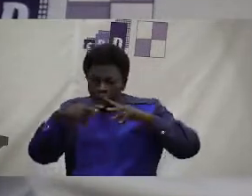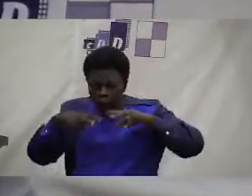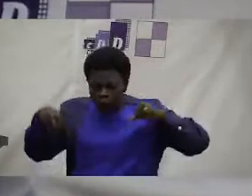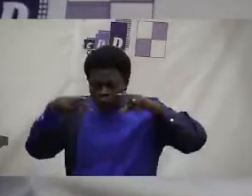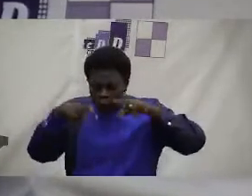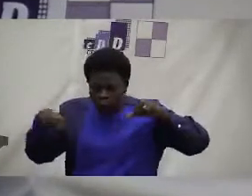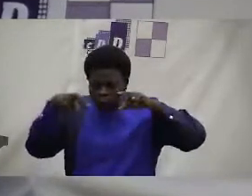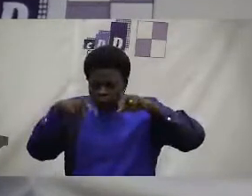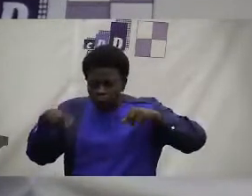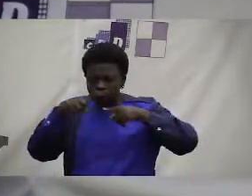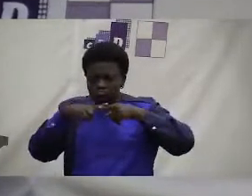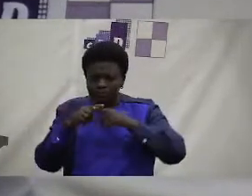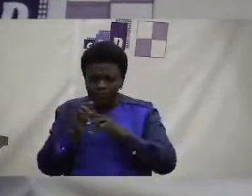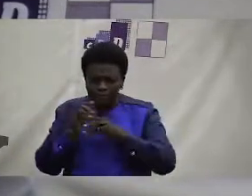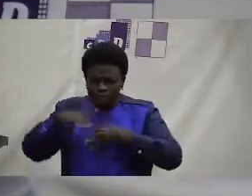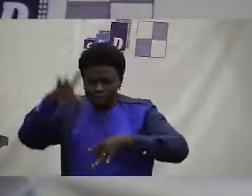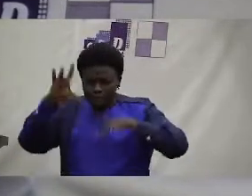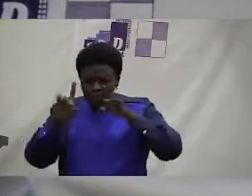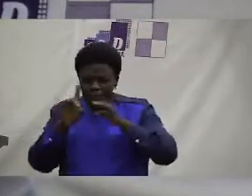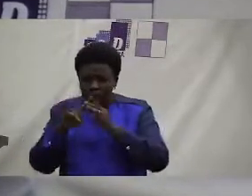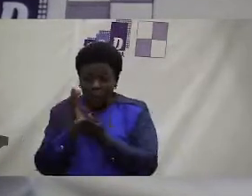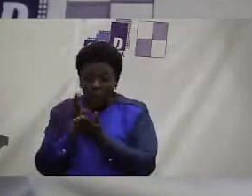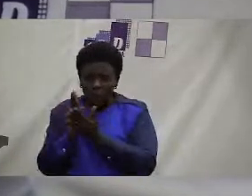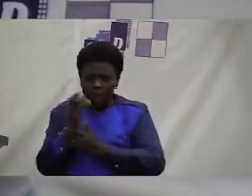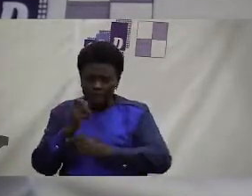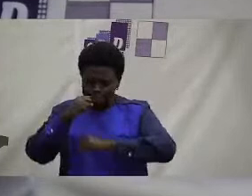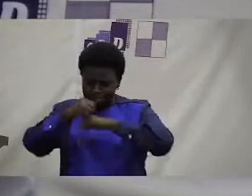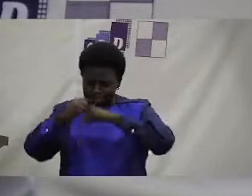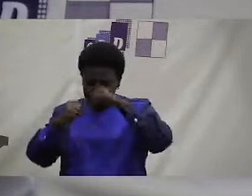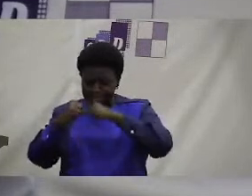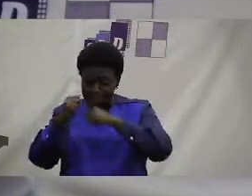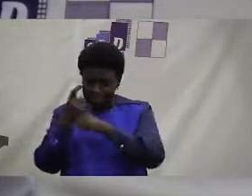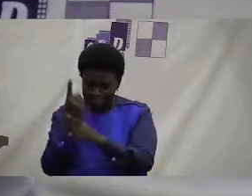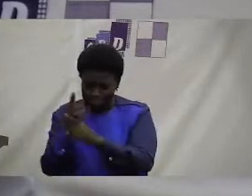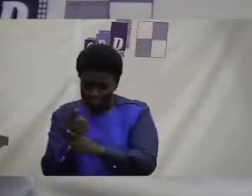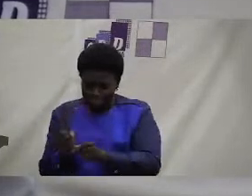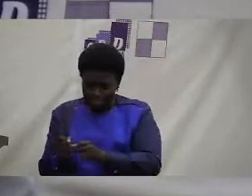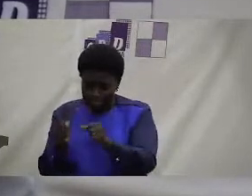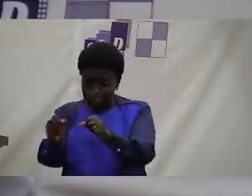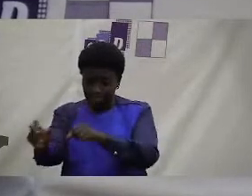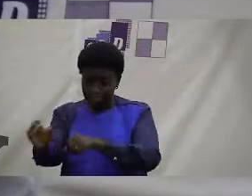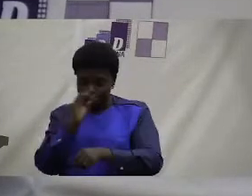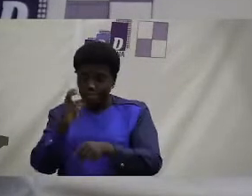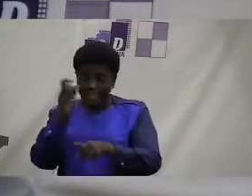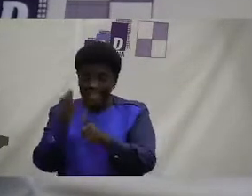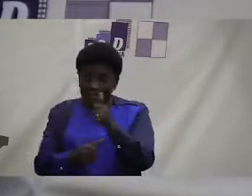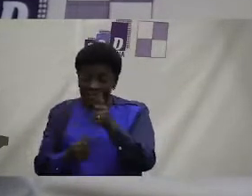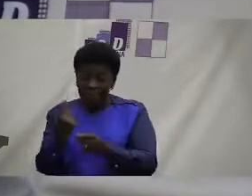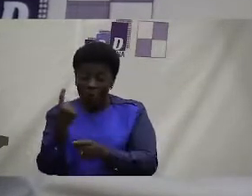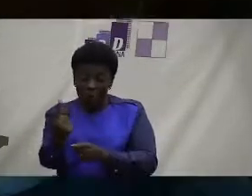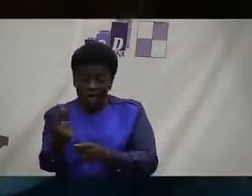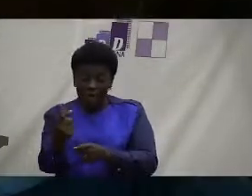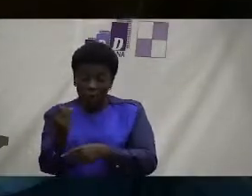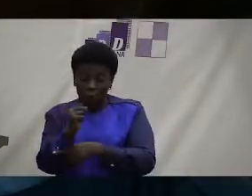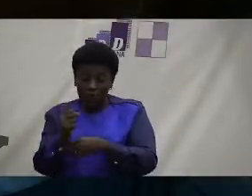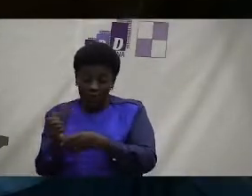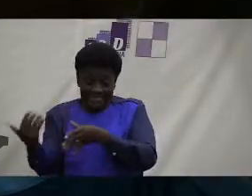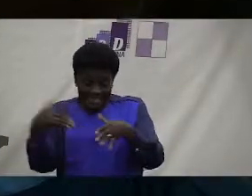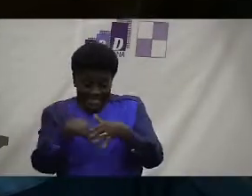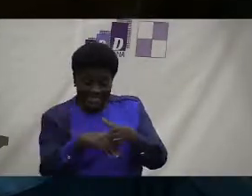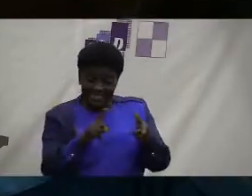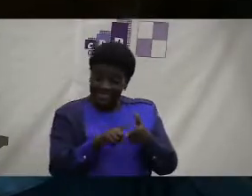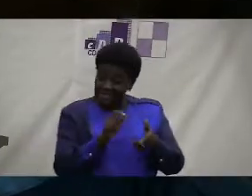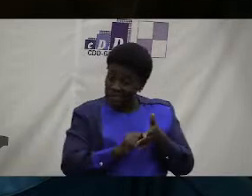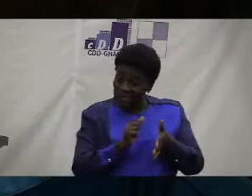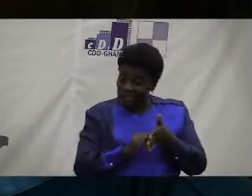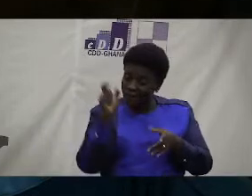We have to make sure we are reporting. The bank will come for every single dollar that comes into the account. You must be able